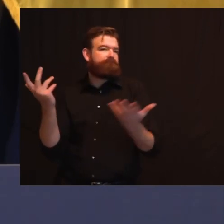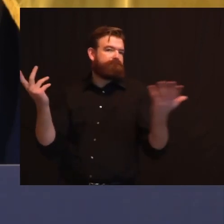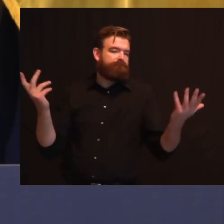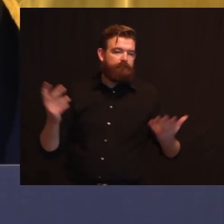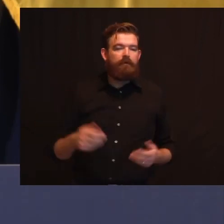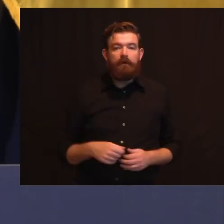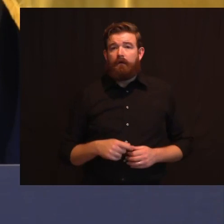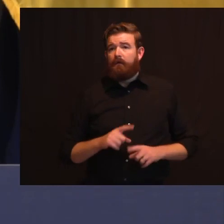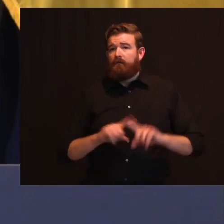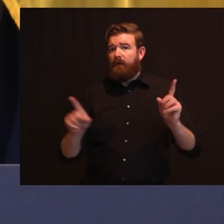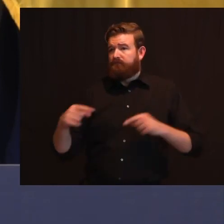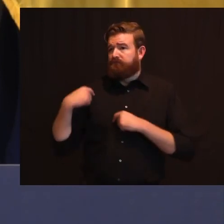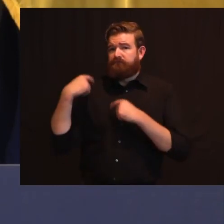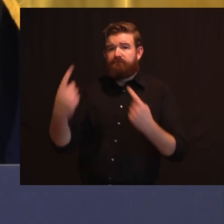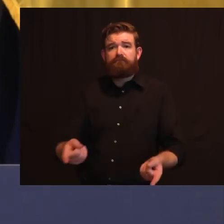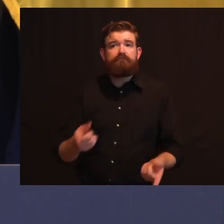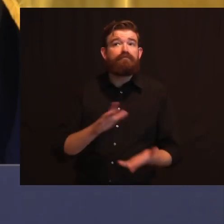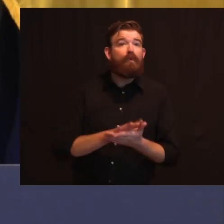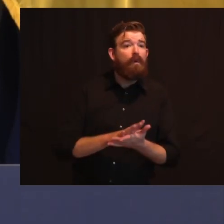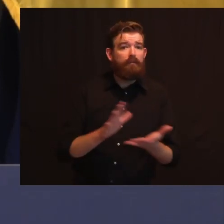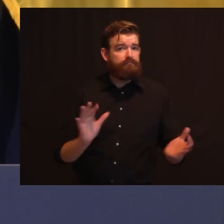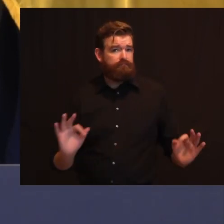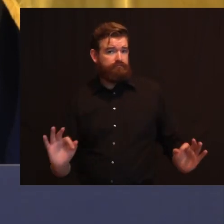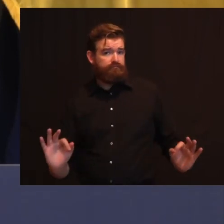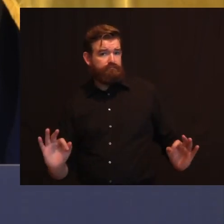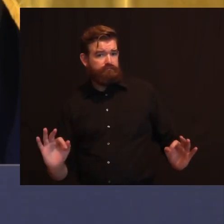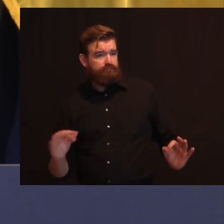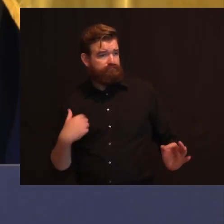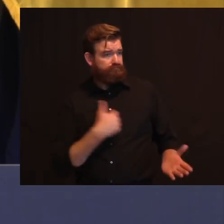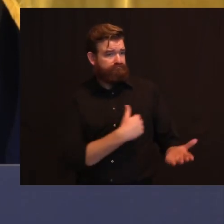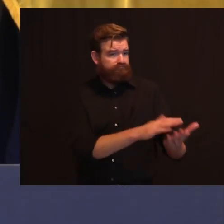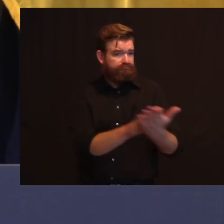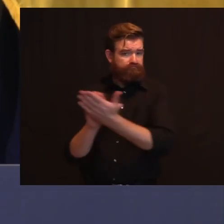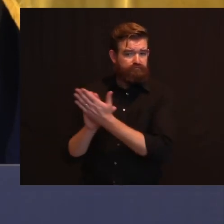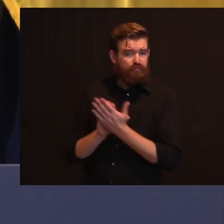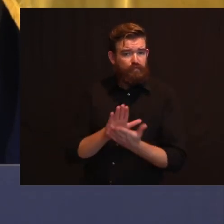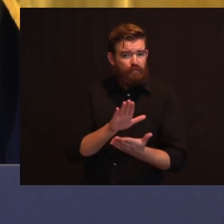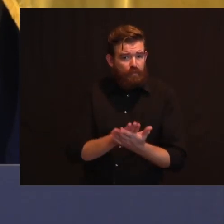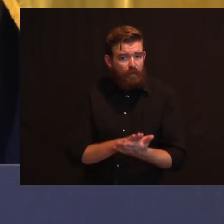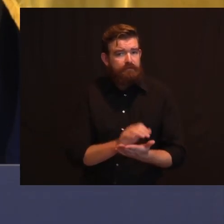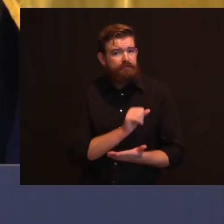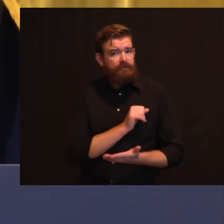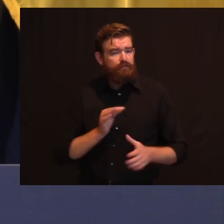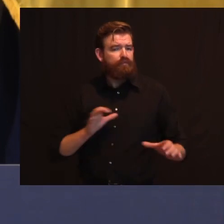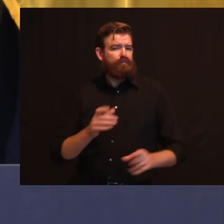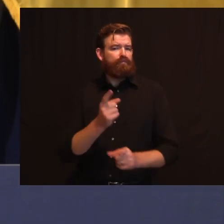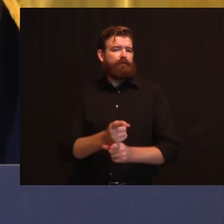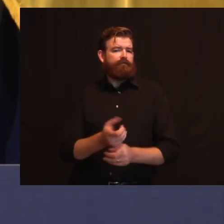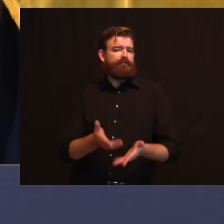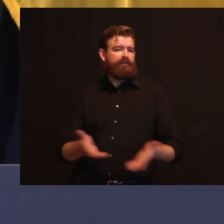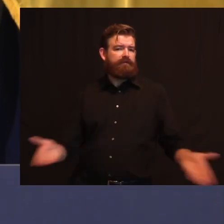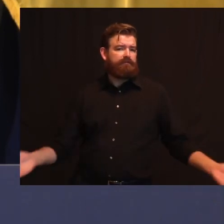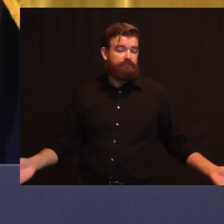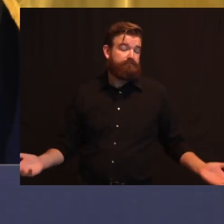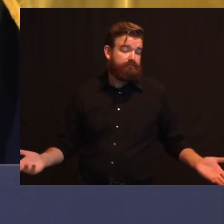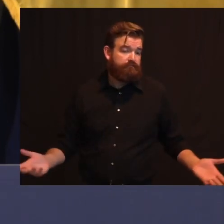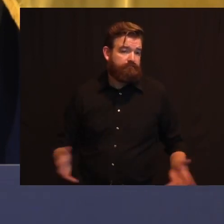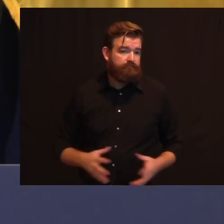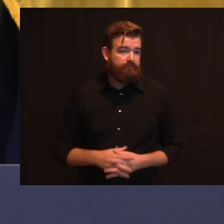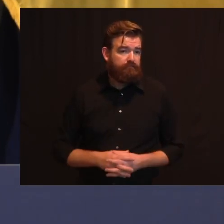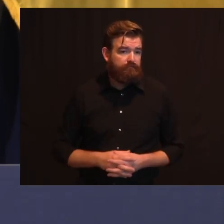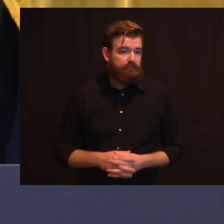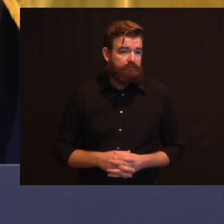that school districts, local health authorities are doing the right thing. As I say, I had the honor of